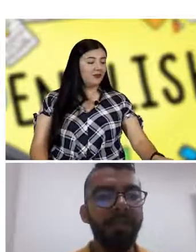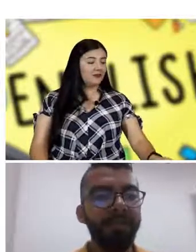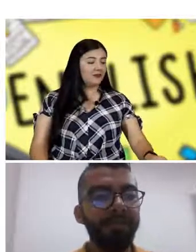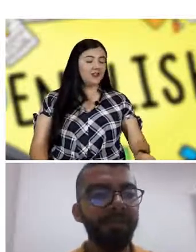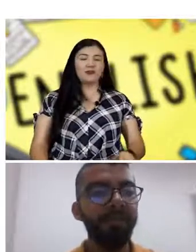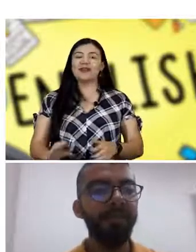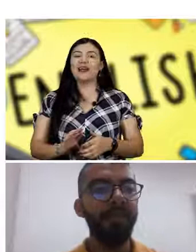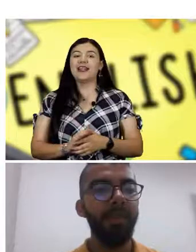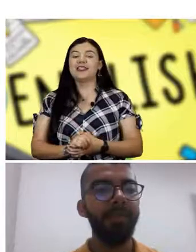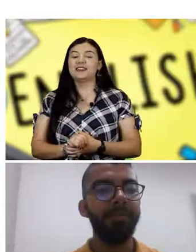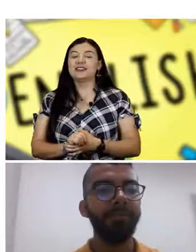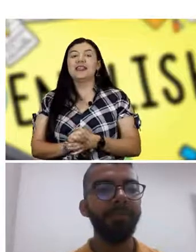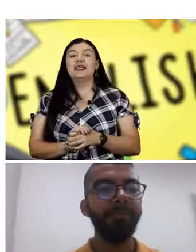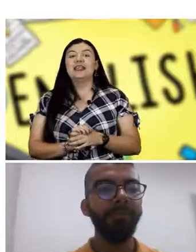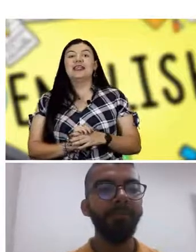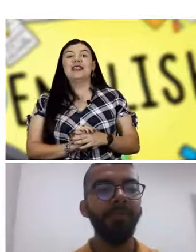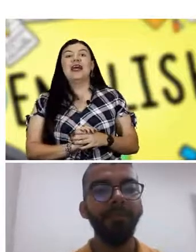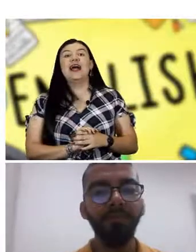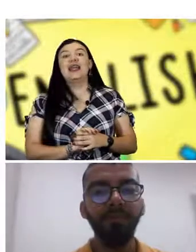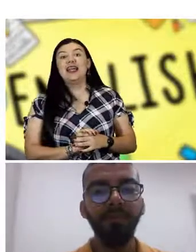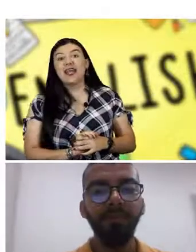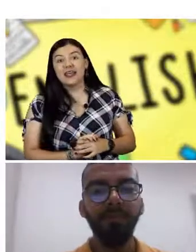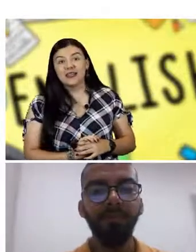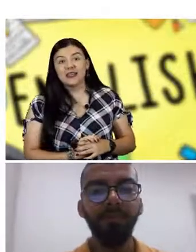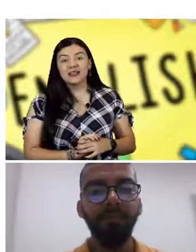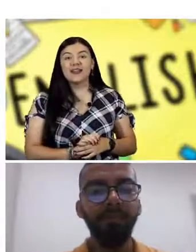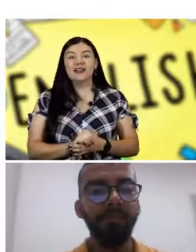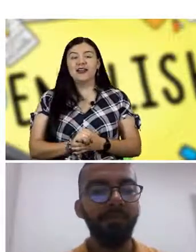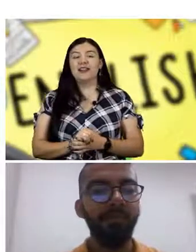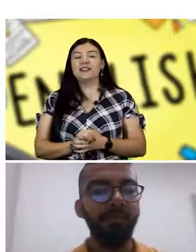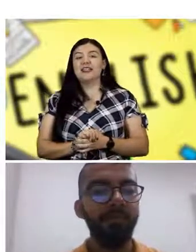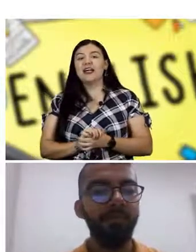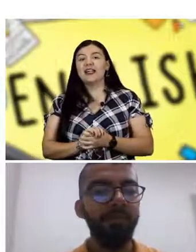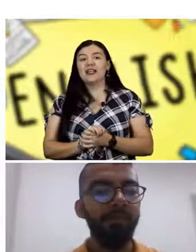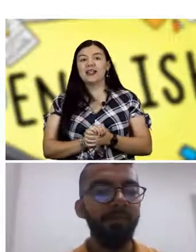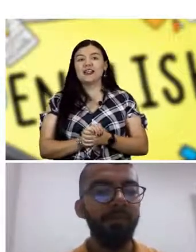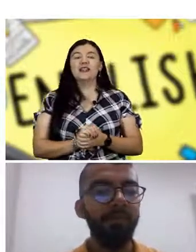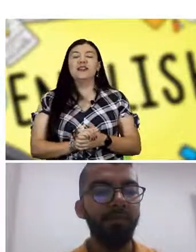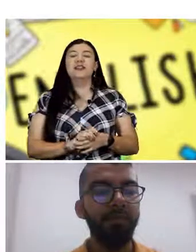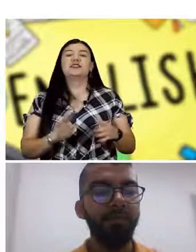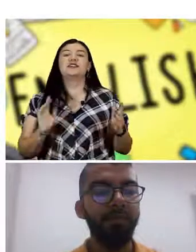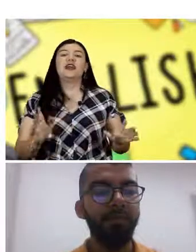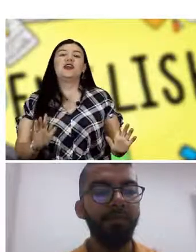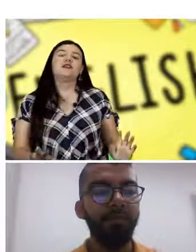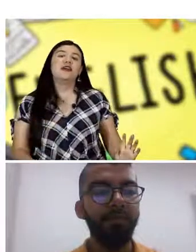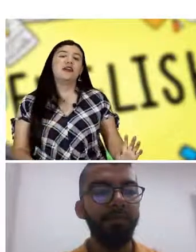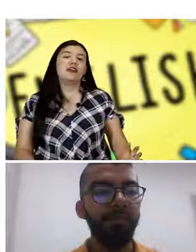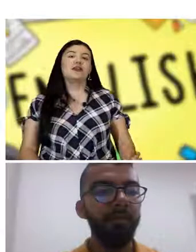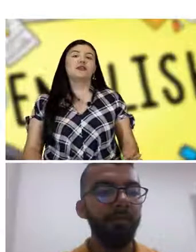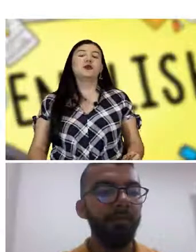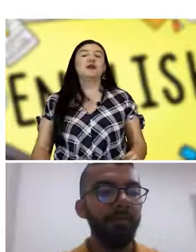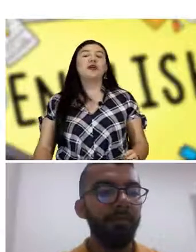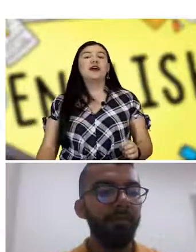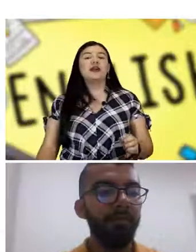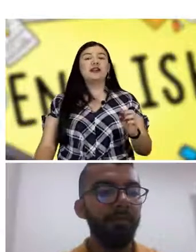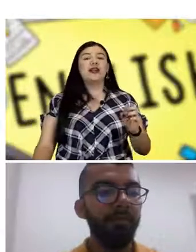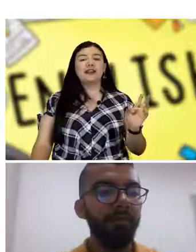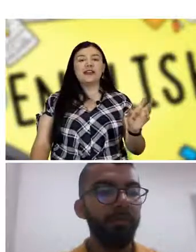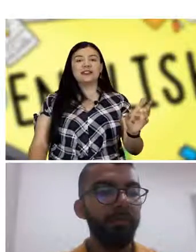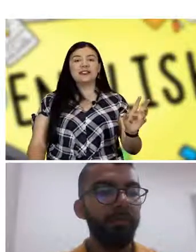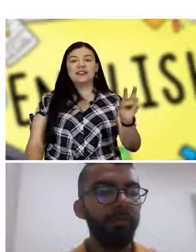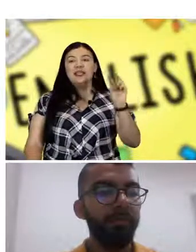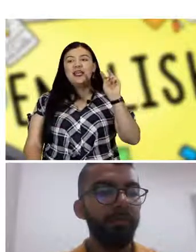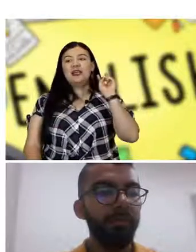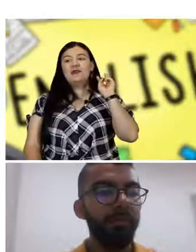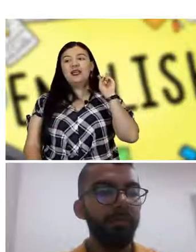Diego was the first one. That is a leg, yeah? That is a leg. So Diego, very good. So we are